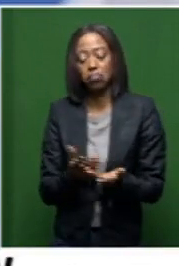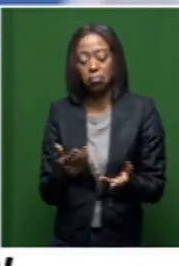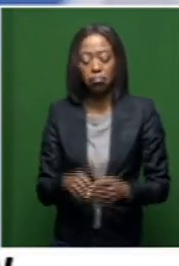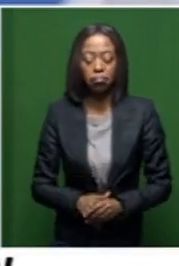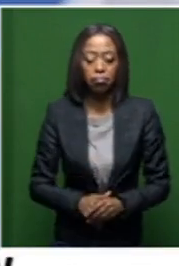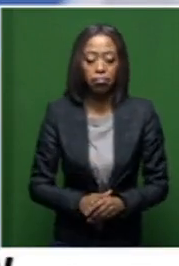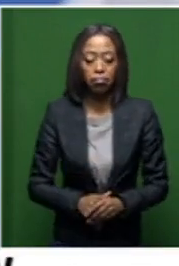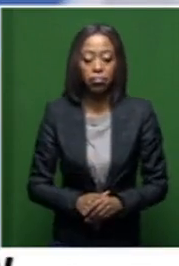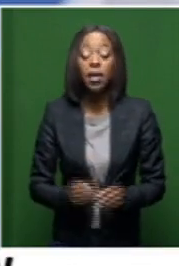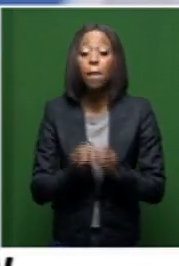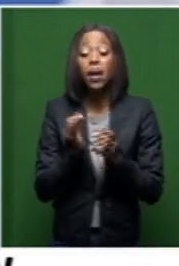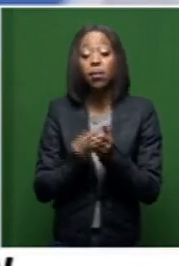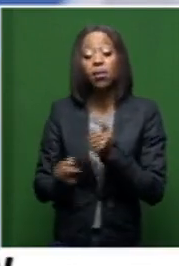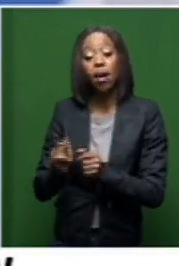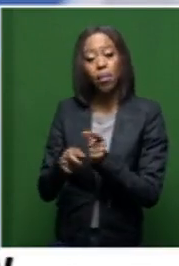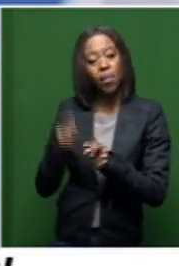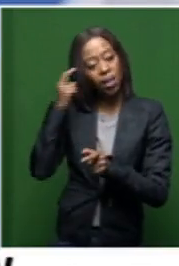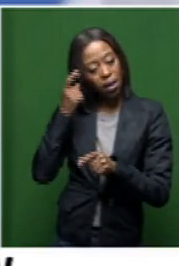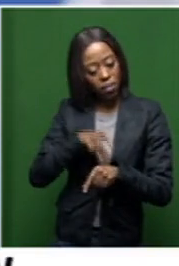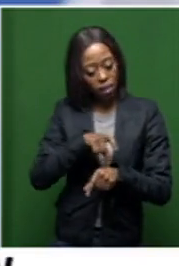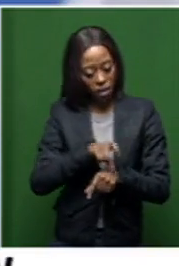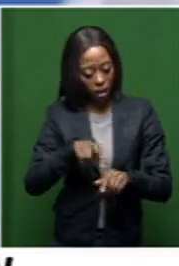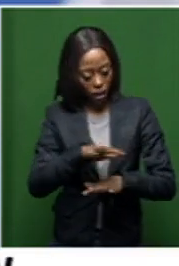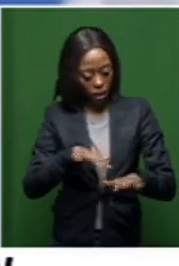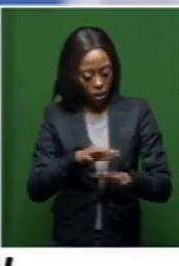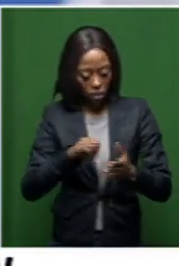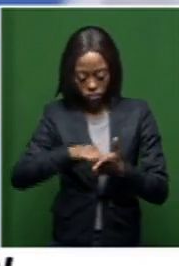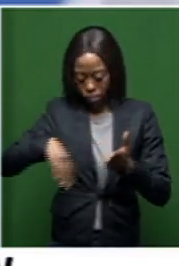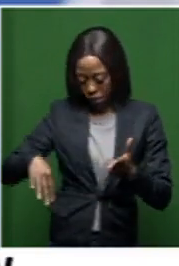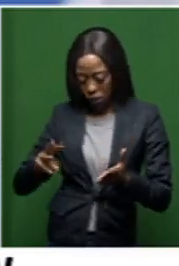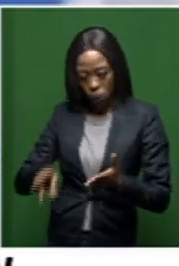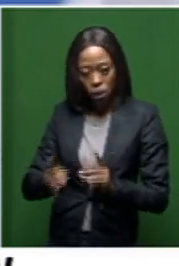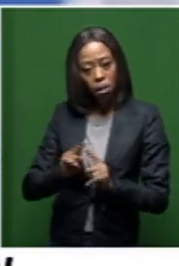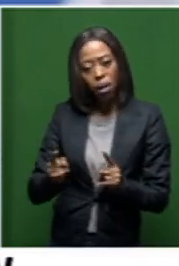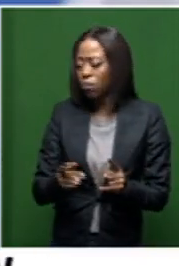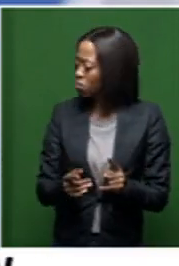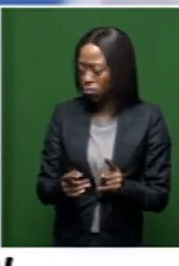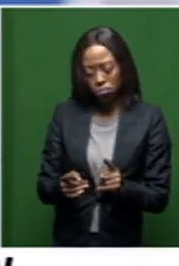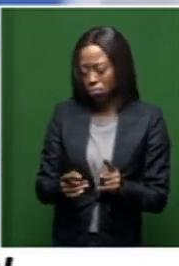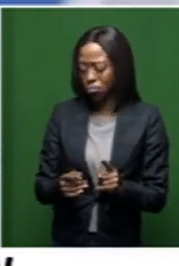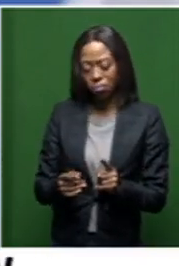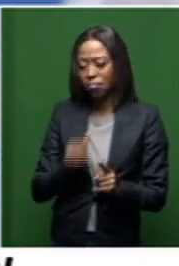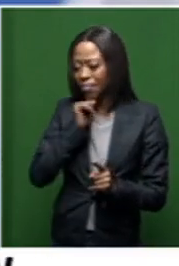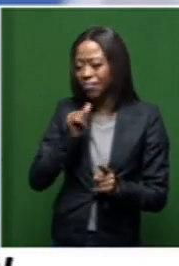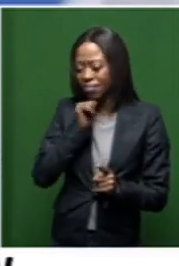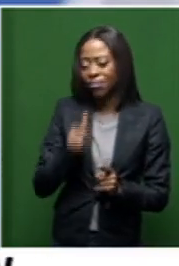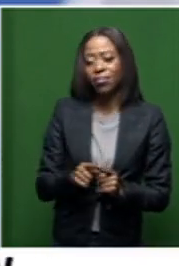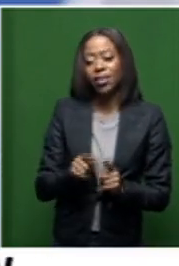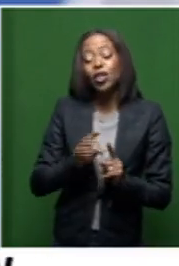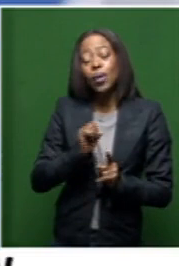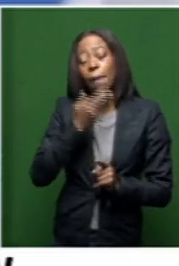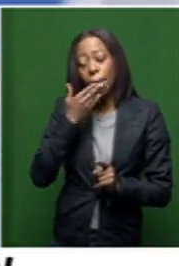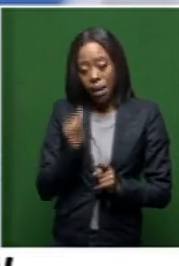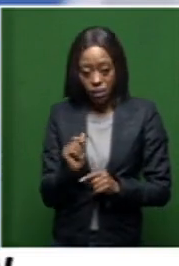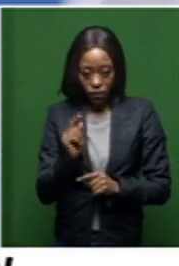areas. Excellent. And many individuals think certain medical conditions would exclude them, when in actual fact they don't. So I think the best is just